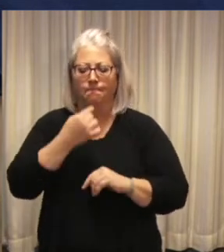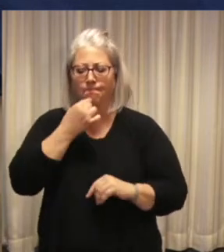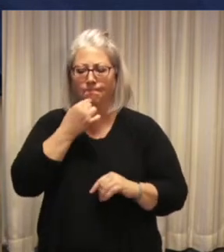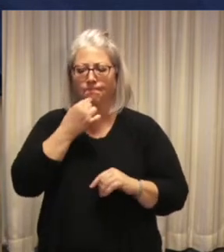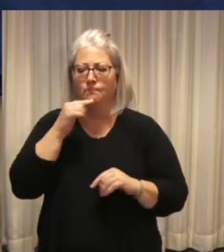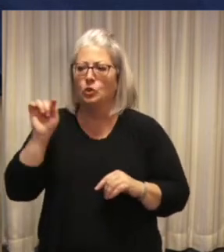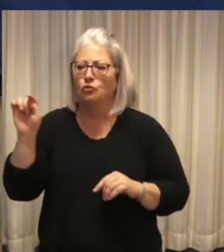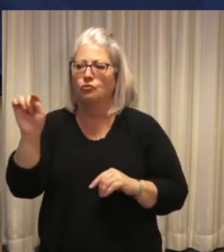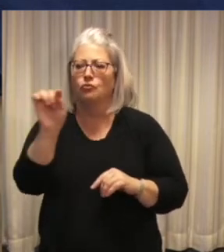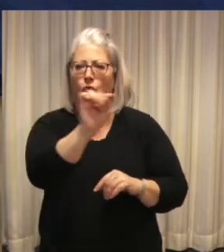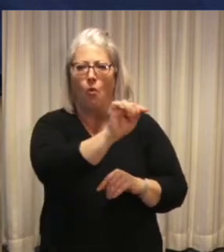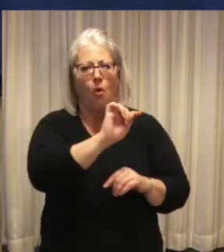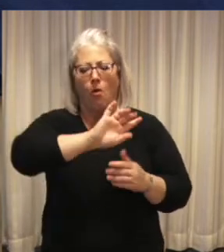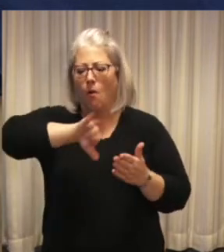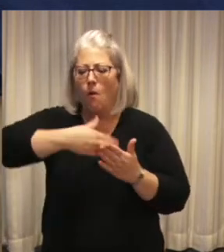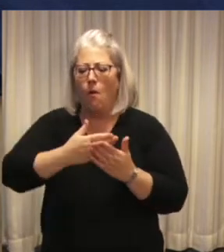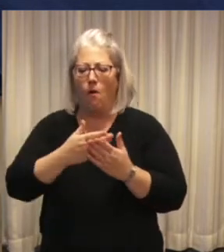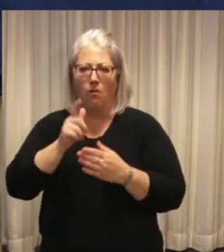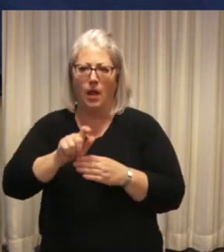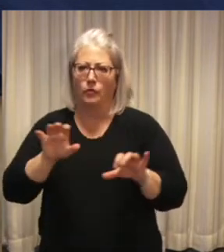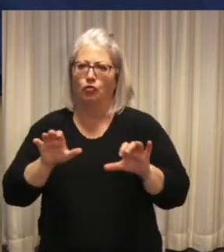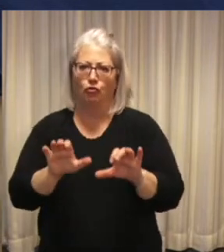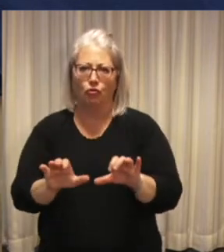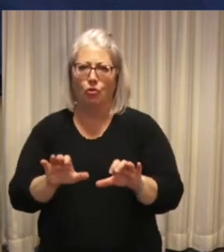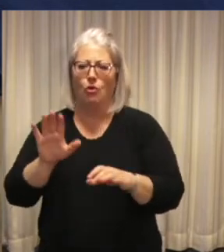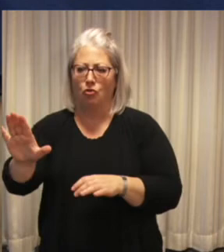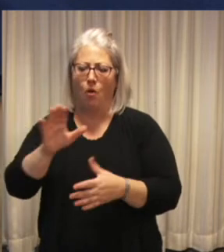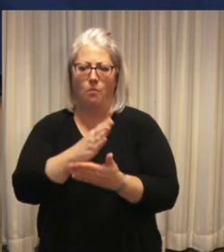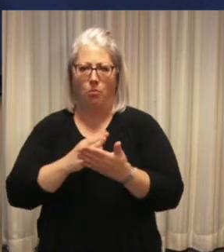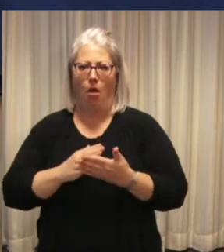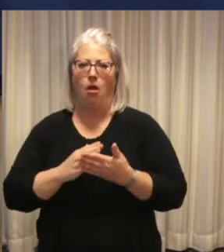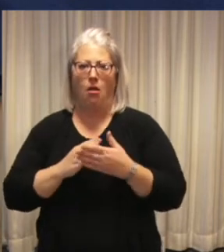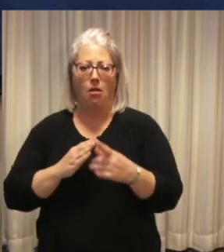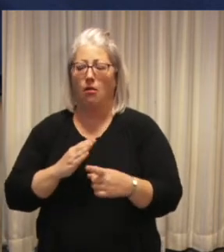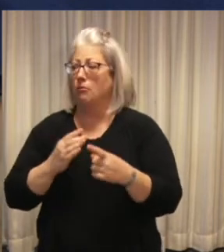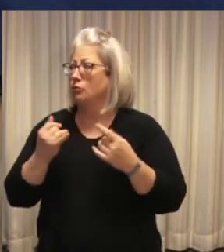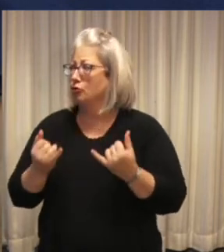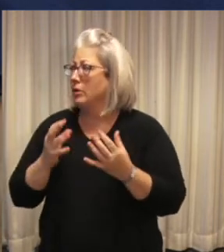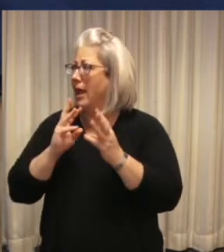that's hard. I know the weather is beautiful today. It was beautiful yesterday.